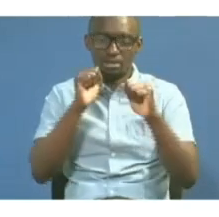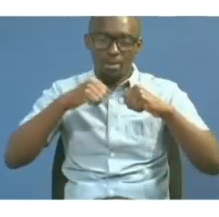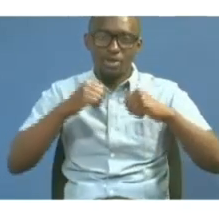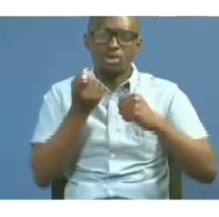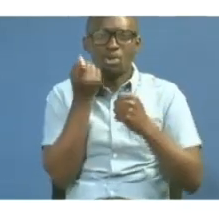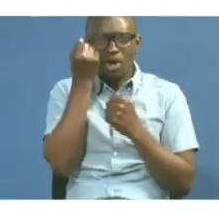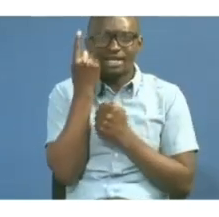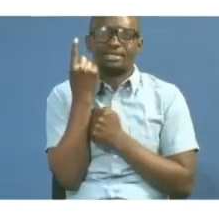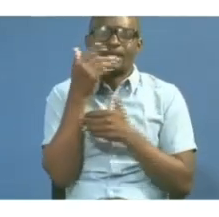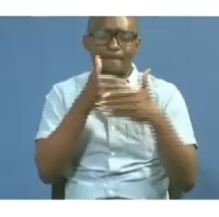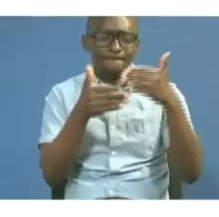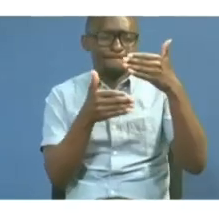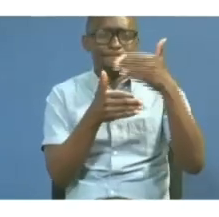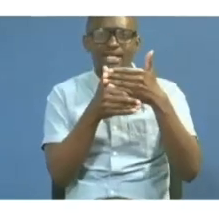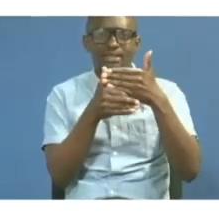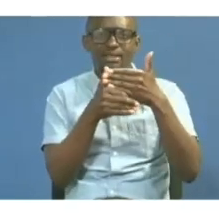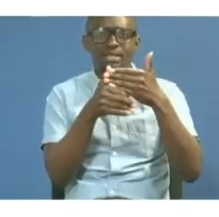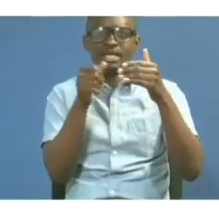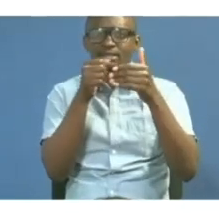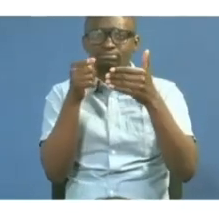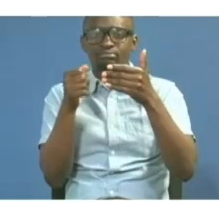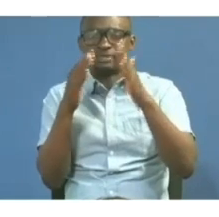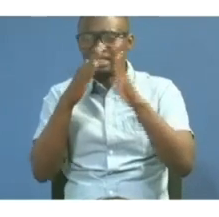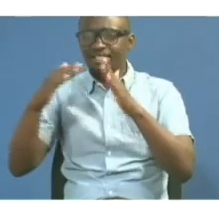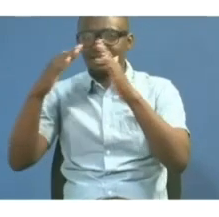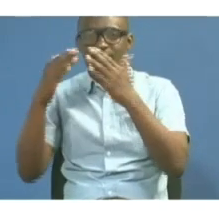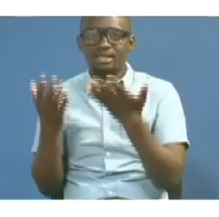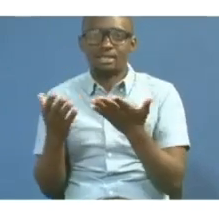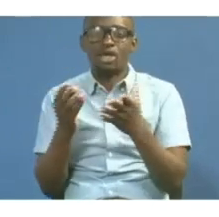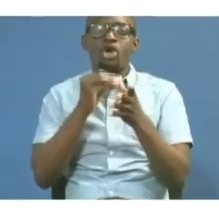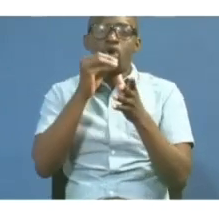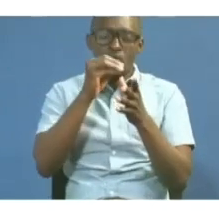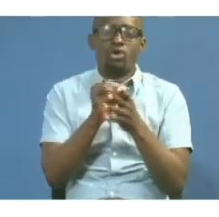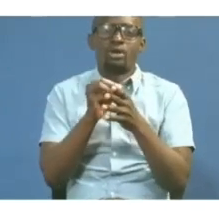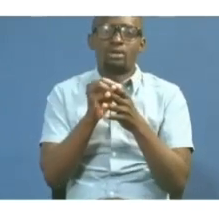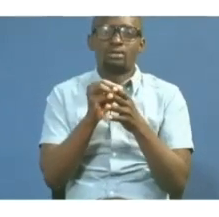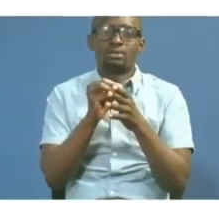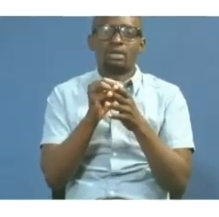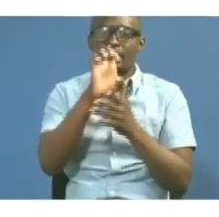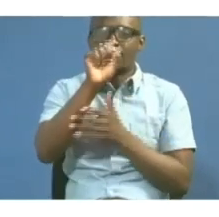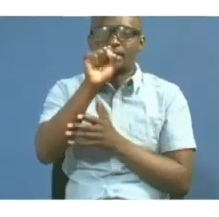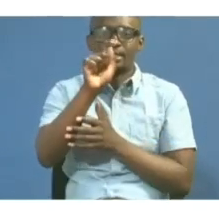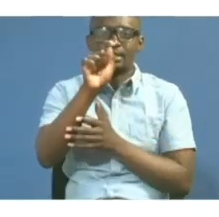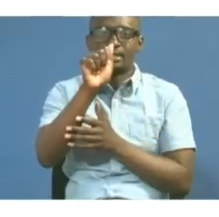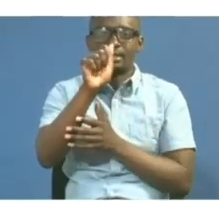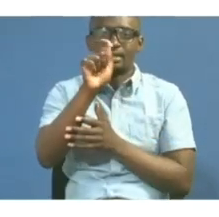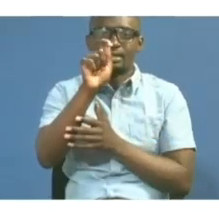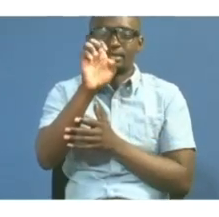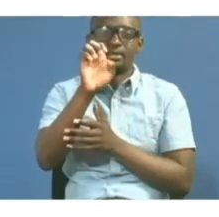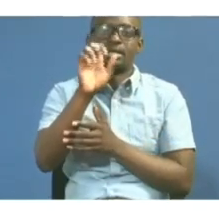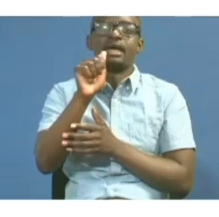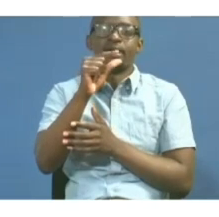courses so that you can be able to understand the built structures for you to value. Also, you can work as an estate agency. In